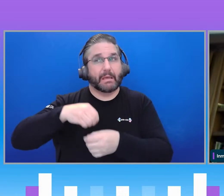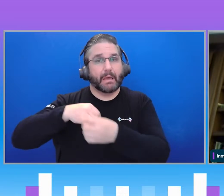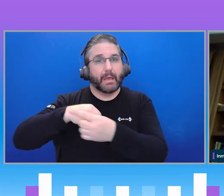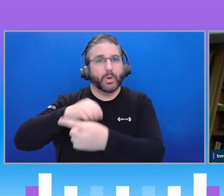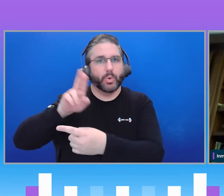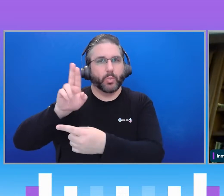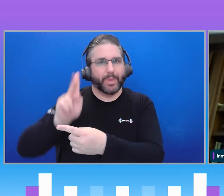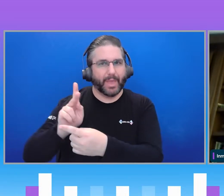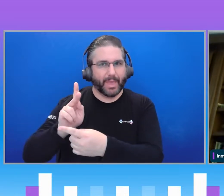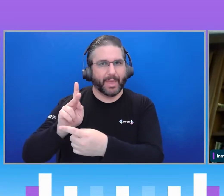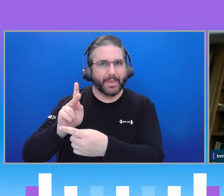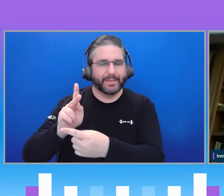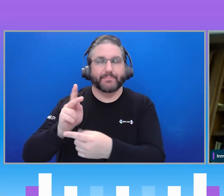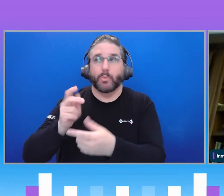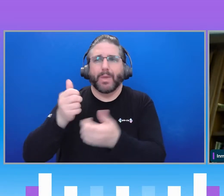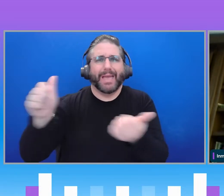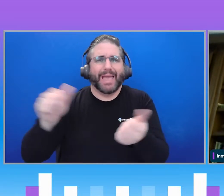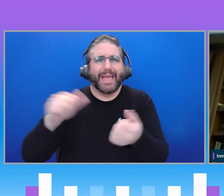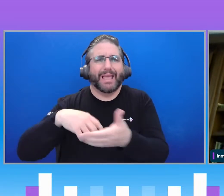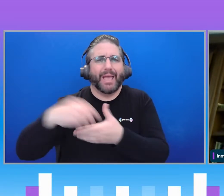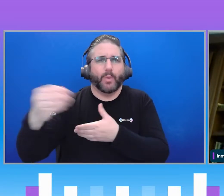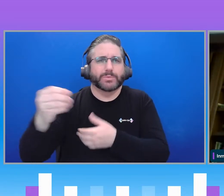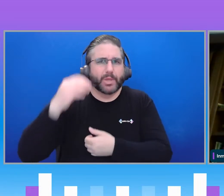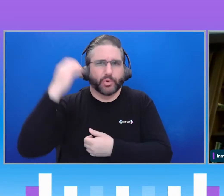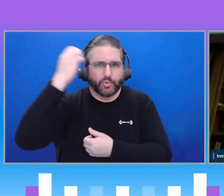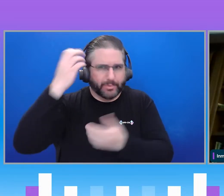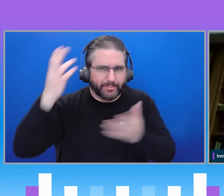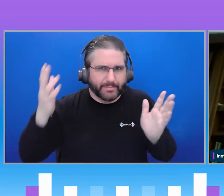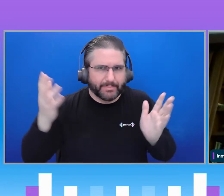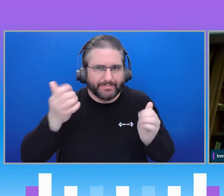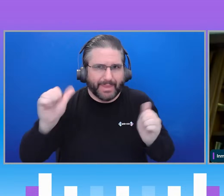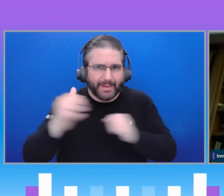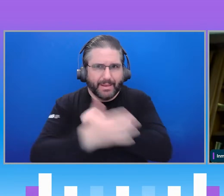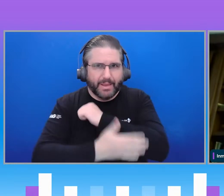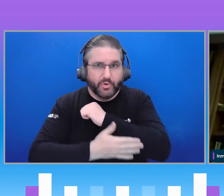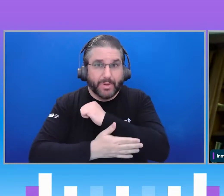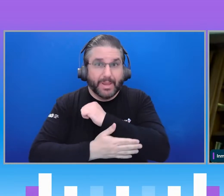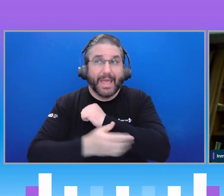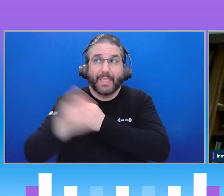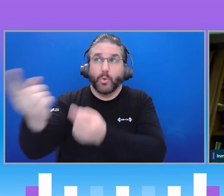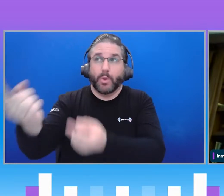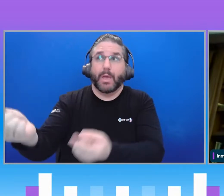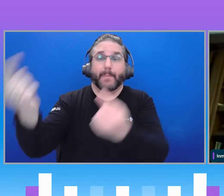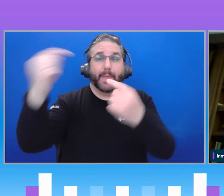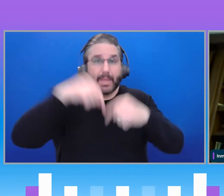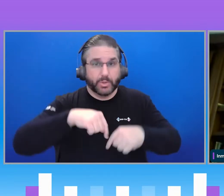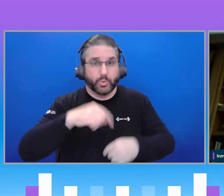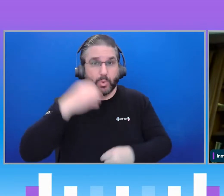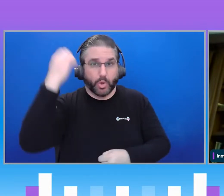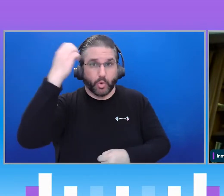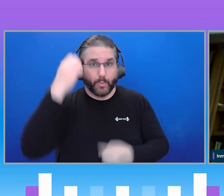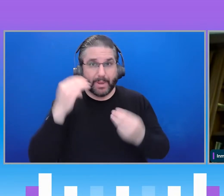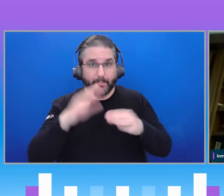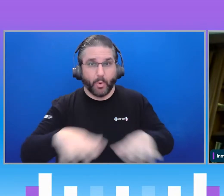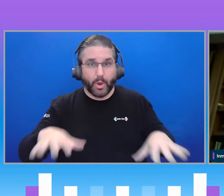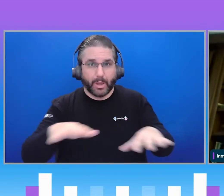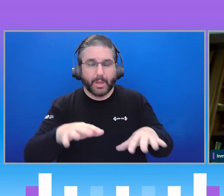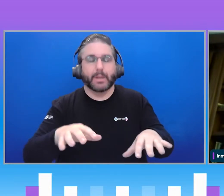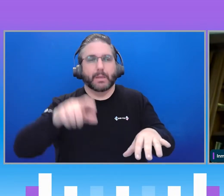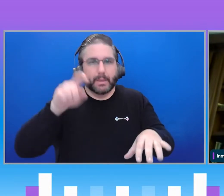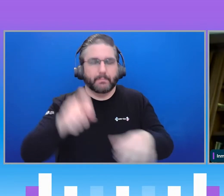outside Europe, it doesn't matter where, and they would enter the European market, they will have to comply with EU